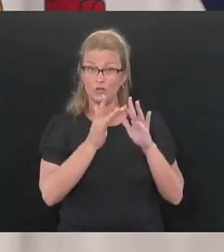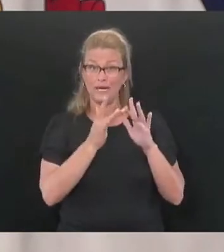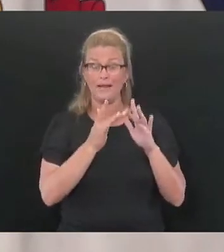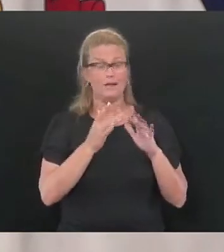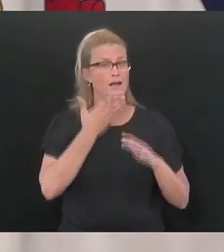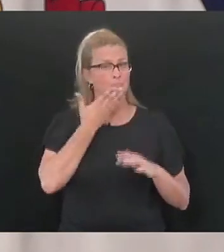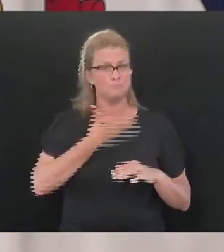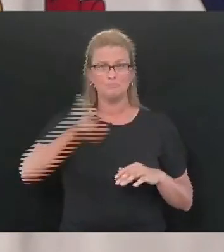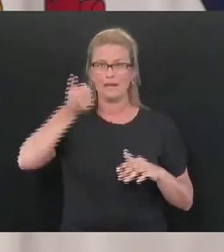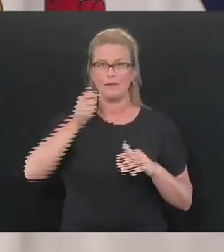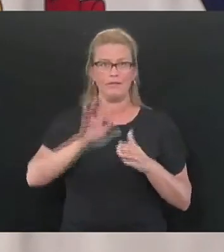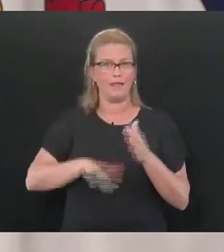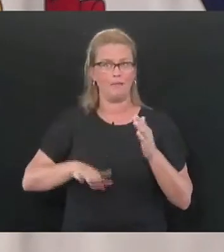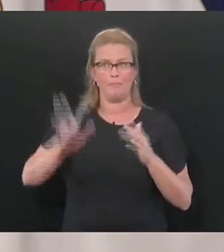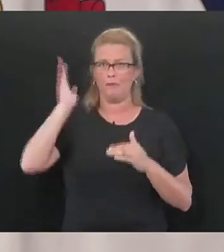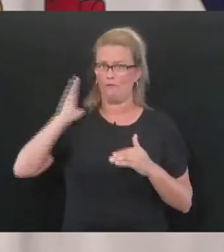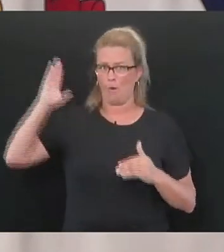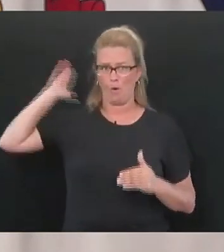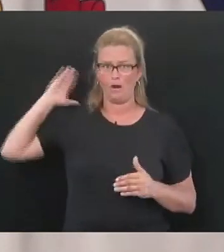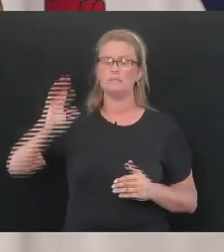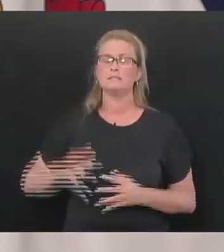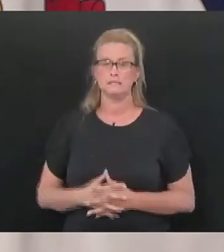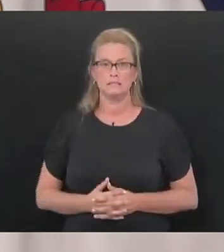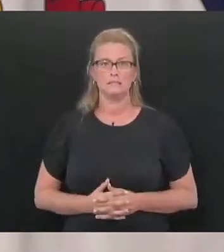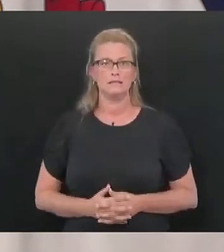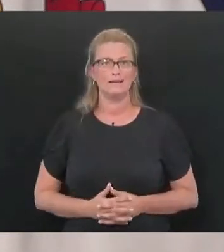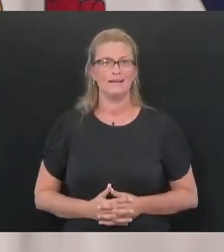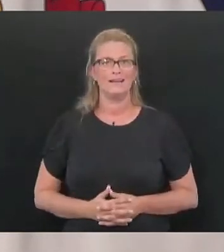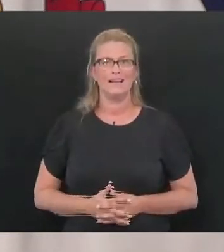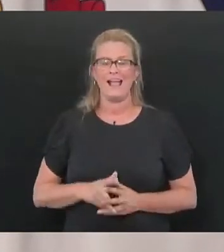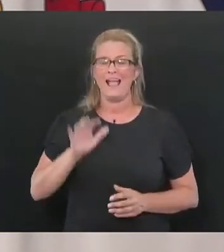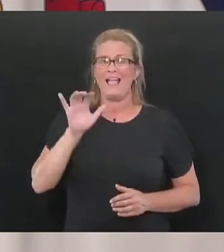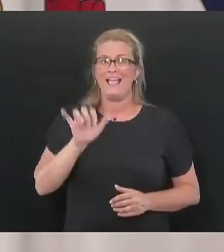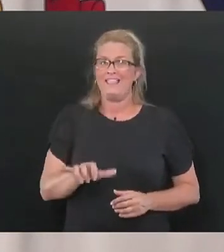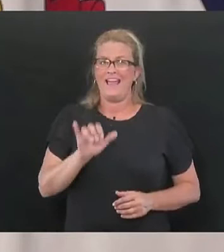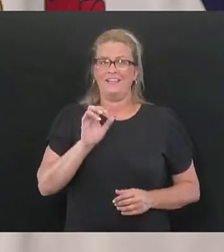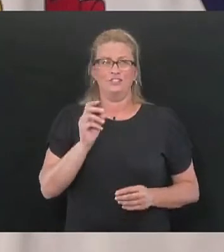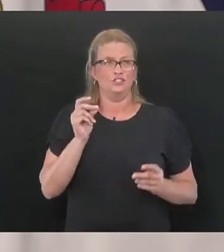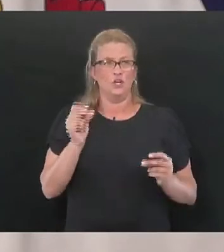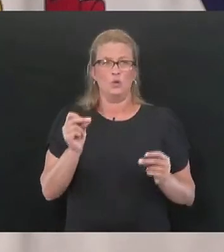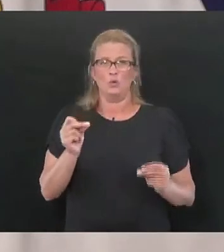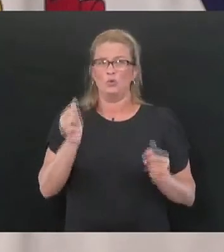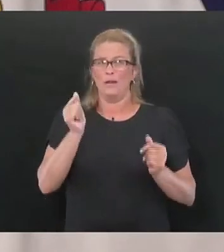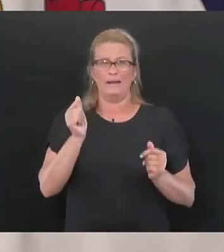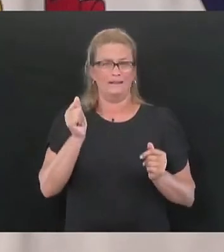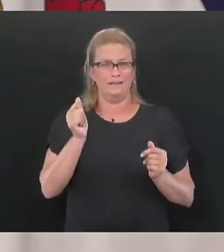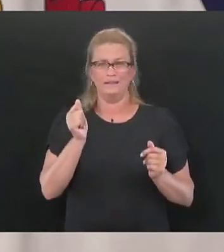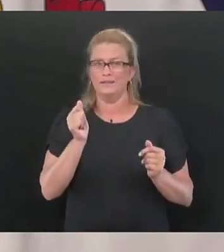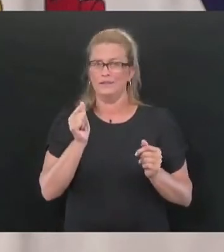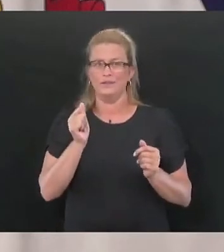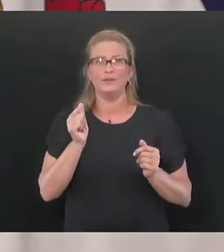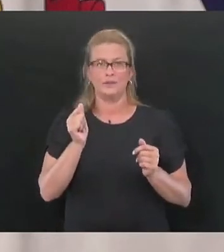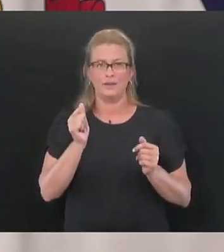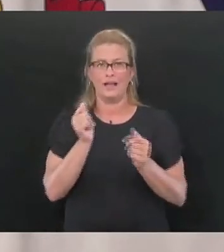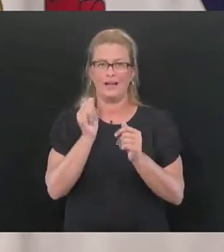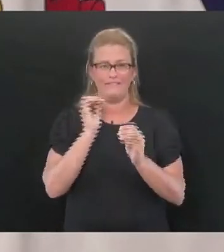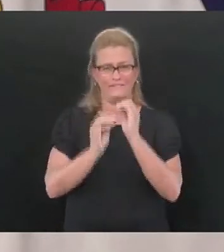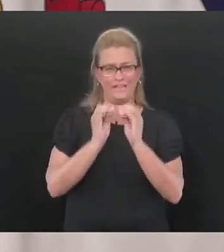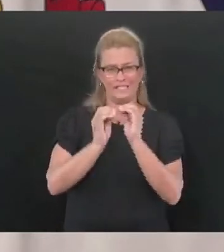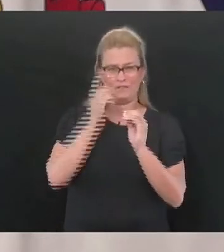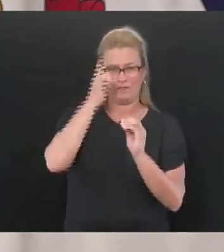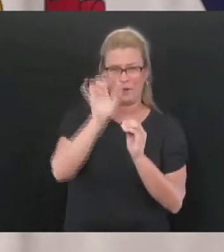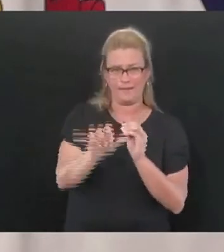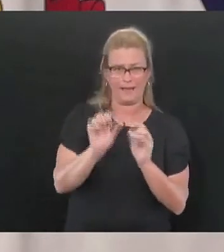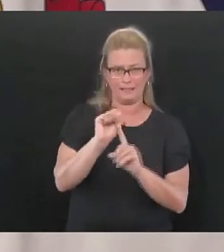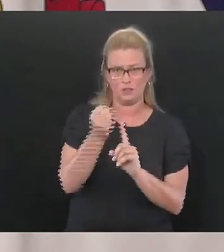we have today. That's just a Band-Aid as we move forward into broadband, from